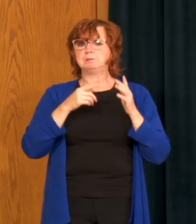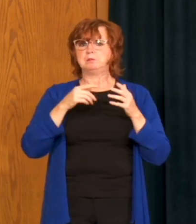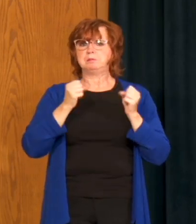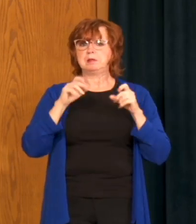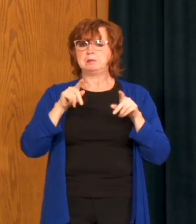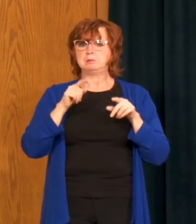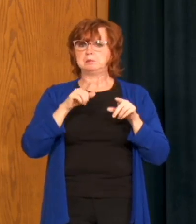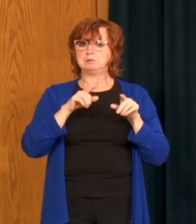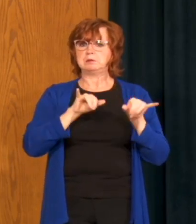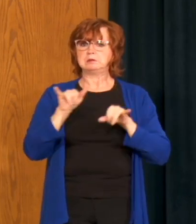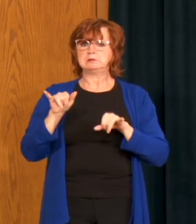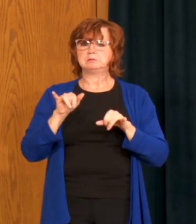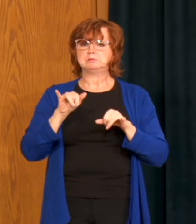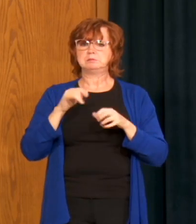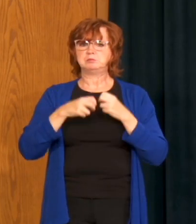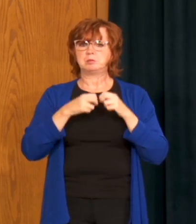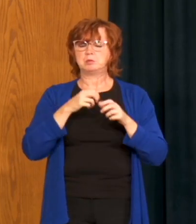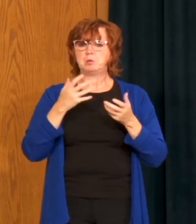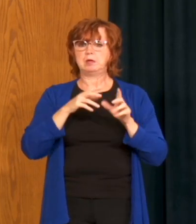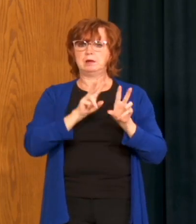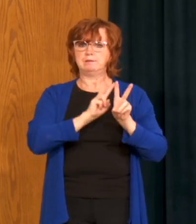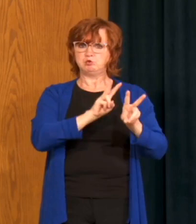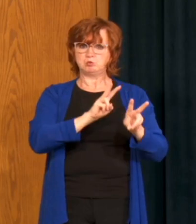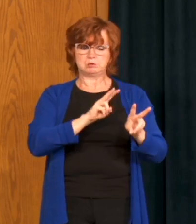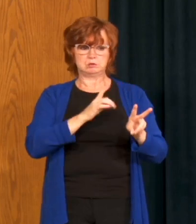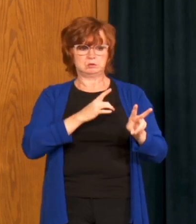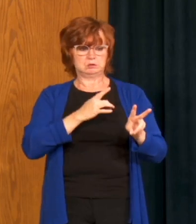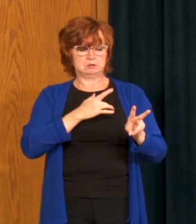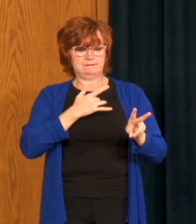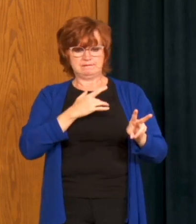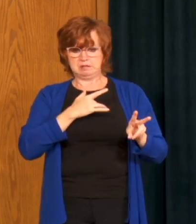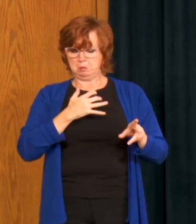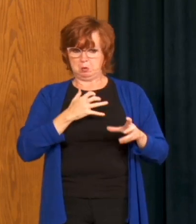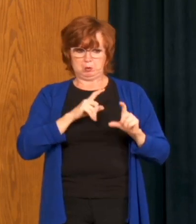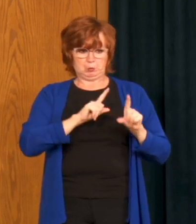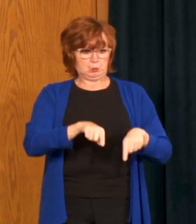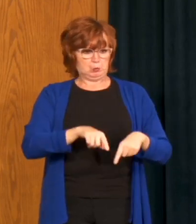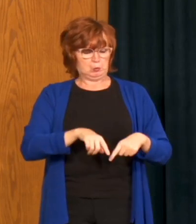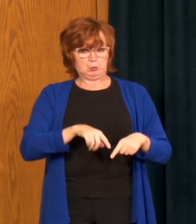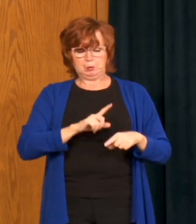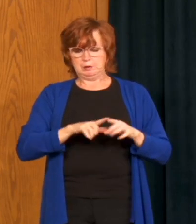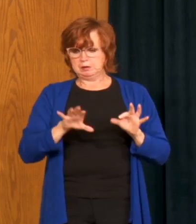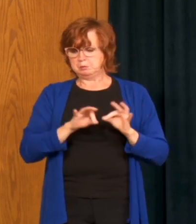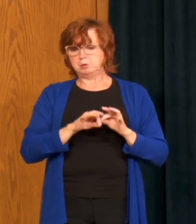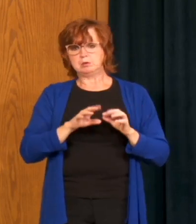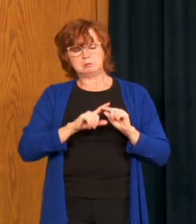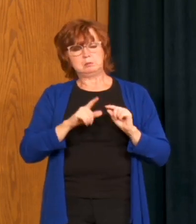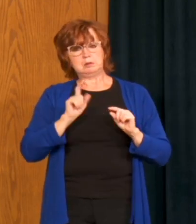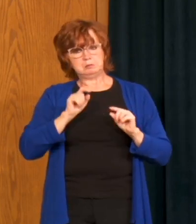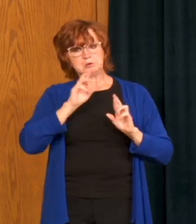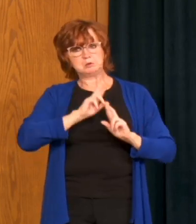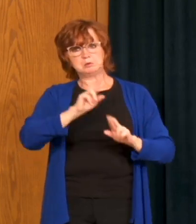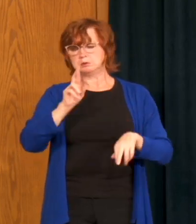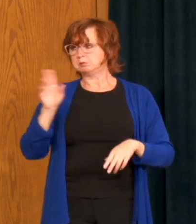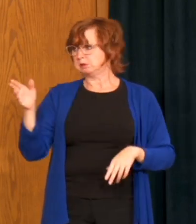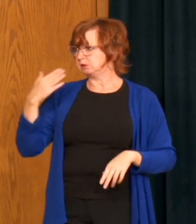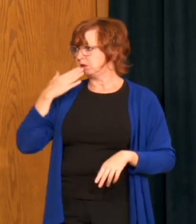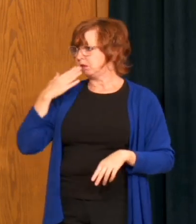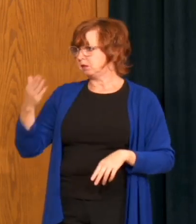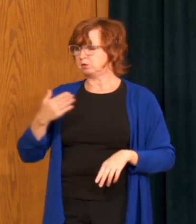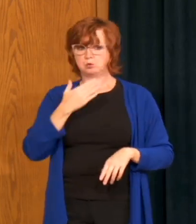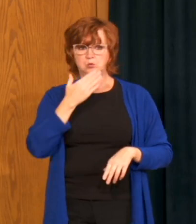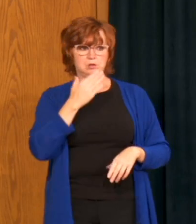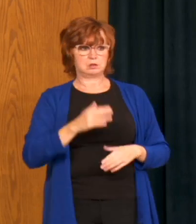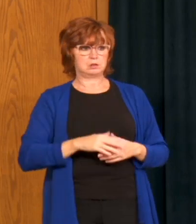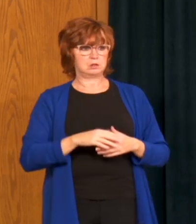physical distancing. And I think those things are going to be really important over the next little while. Thank you, Premier. Thank you, Dr. Shahab. We'll take our